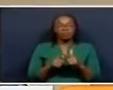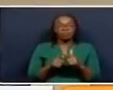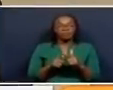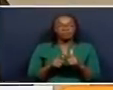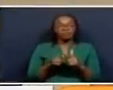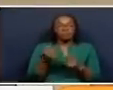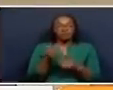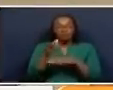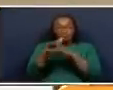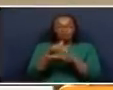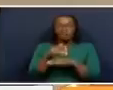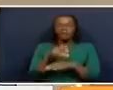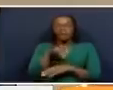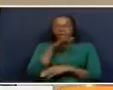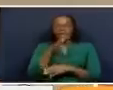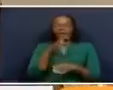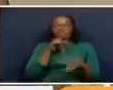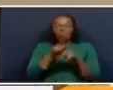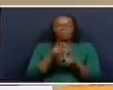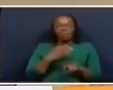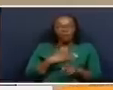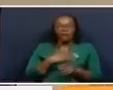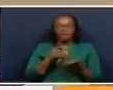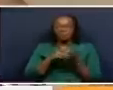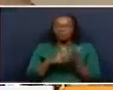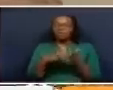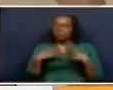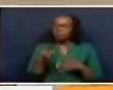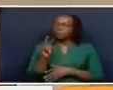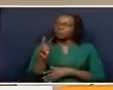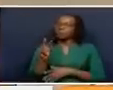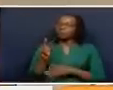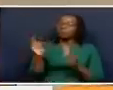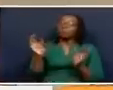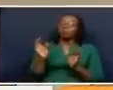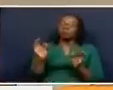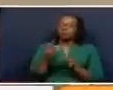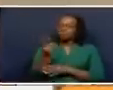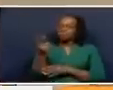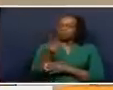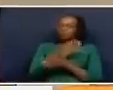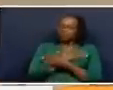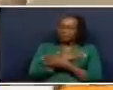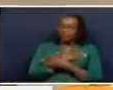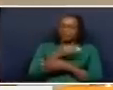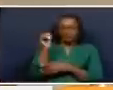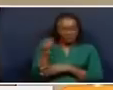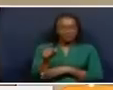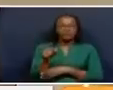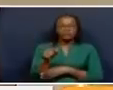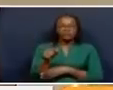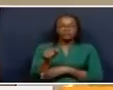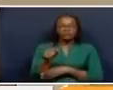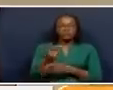yes, that brings down tensions, because he says to Kenyans, this thing is not as big as we think. You know, the reality is these are people seeking